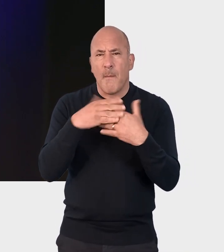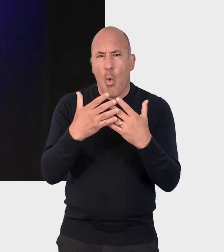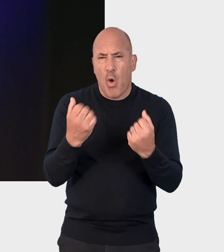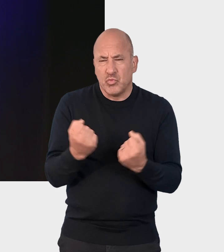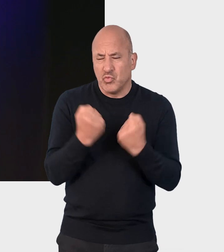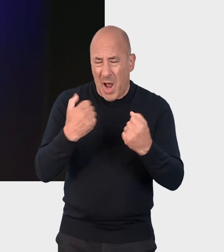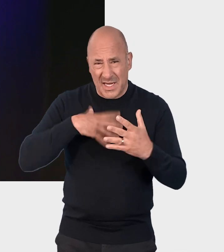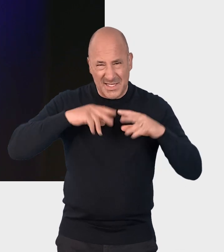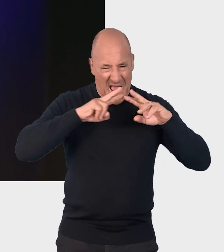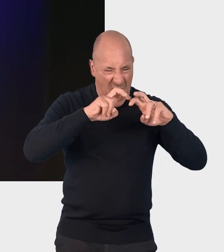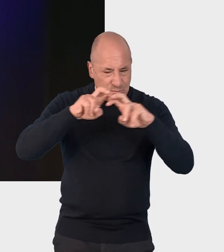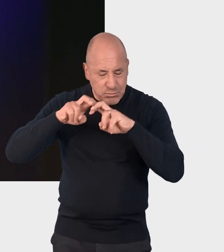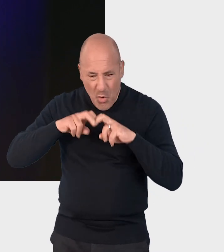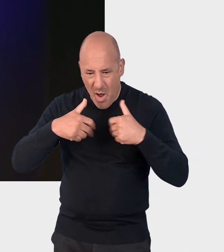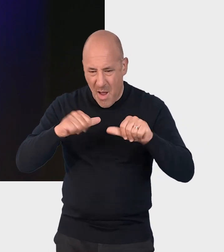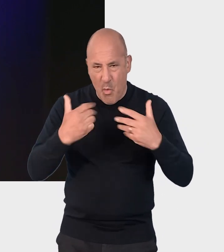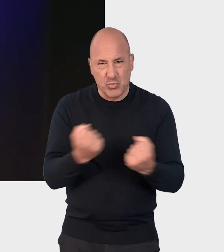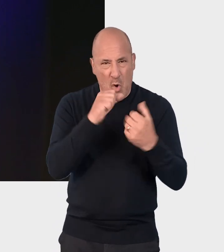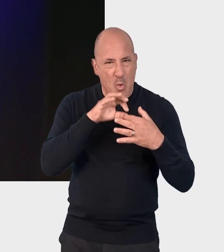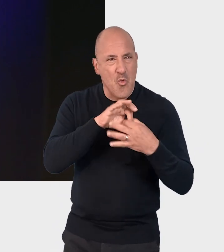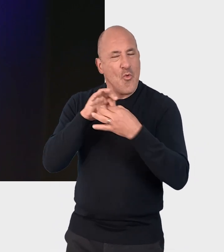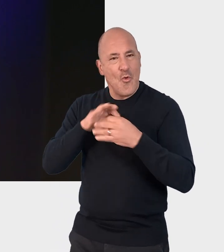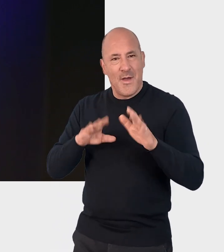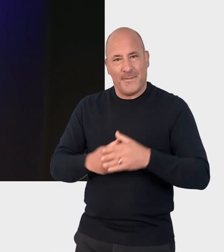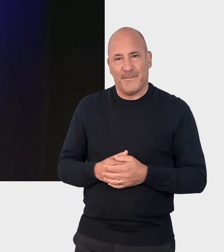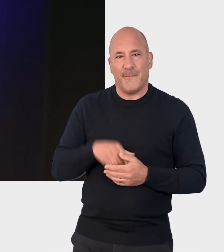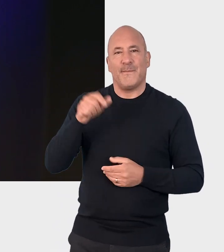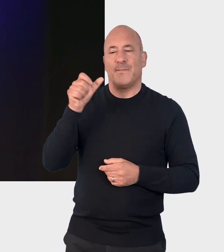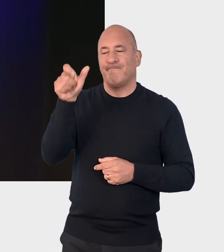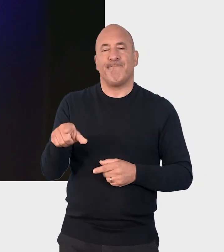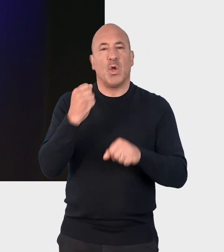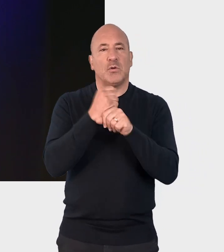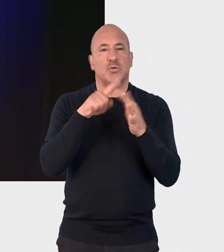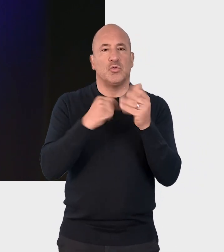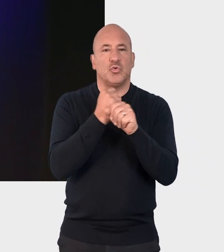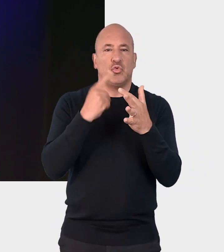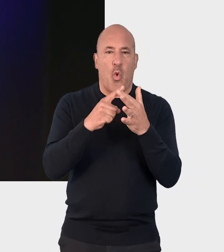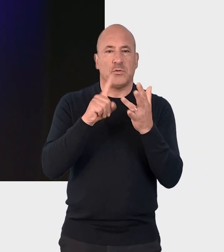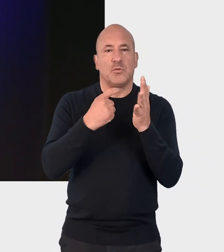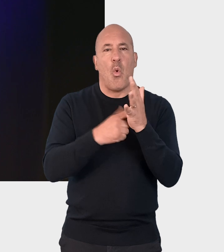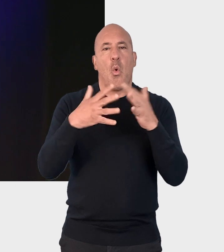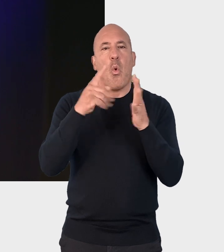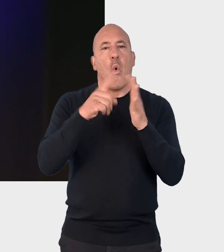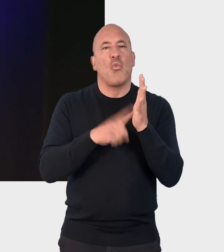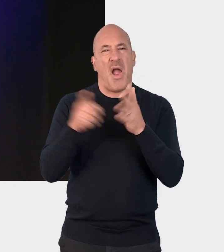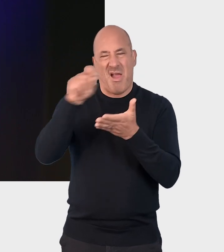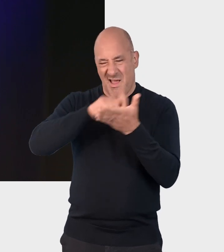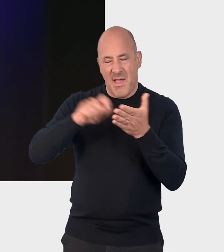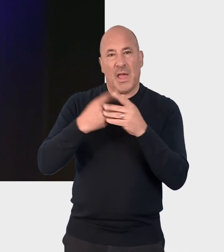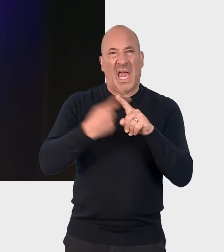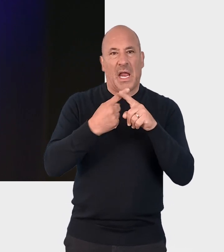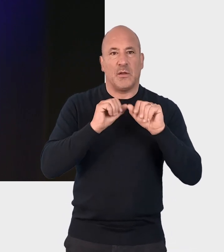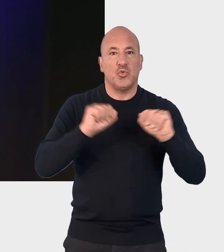that connection, and to explore the ways in which we can work together to make it stronger. In his essay, England,